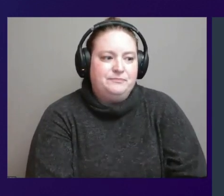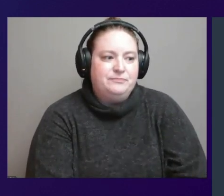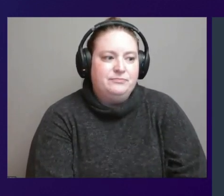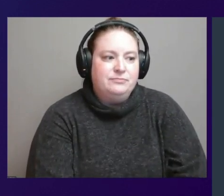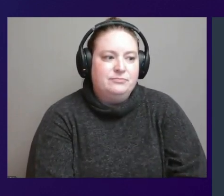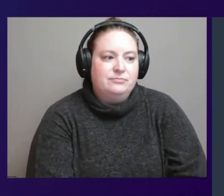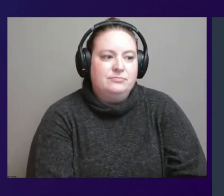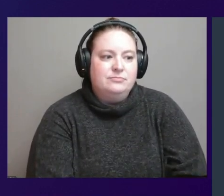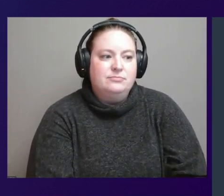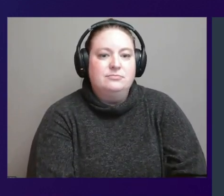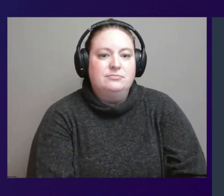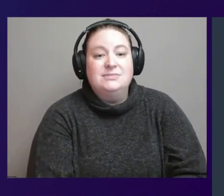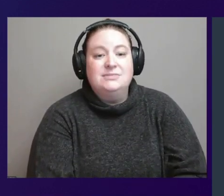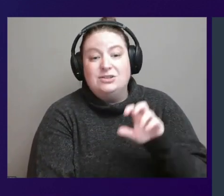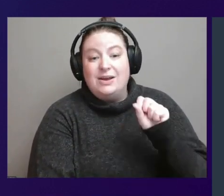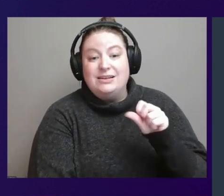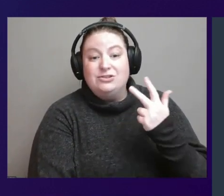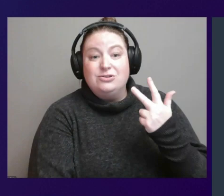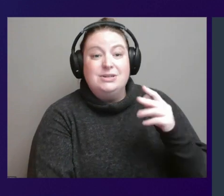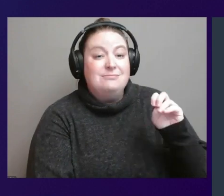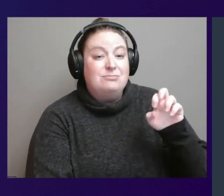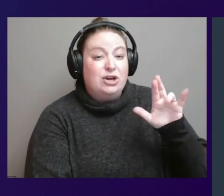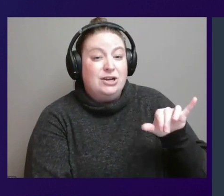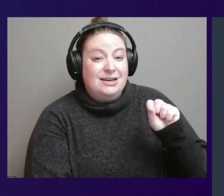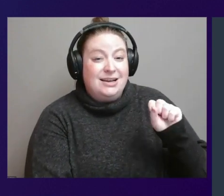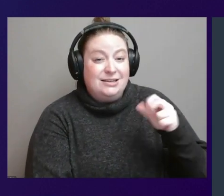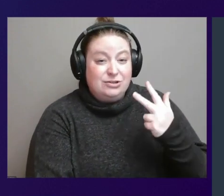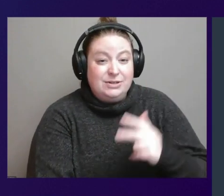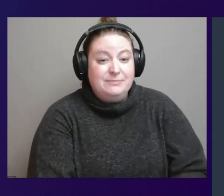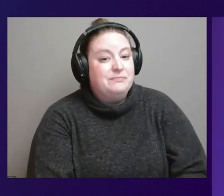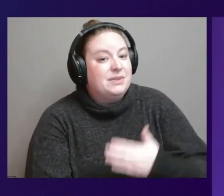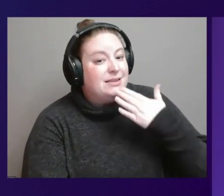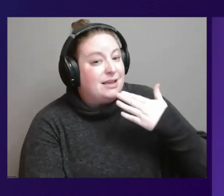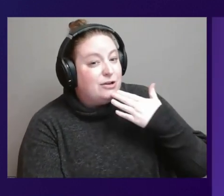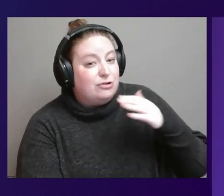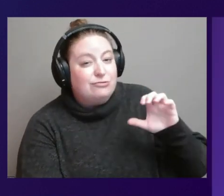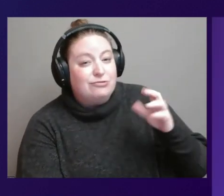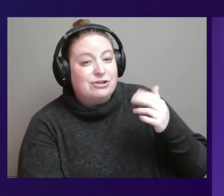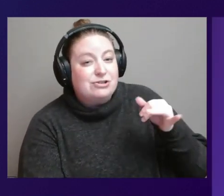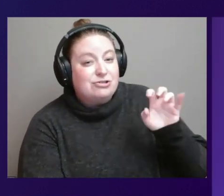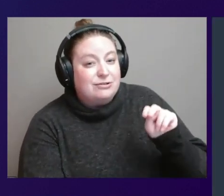about S3. Thank you, Christian.